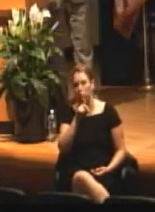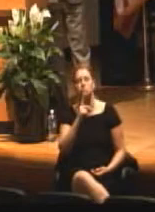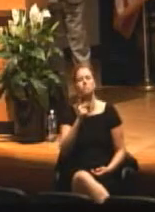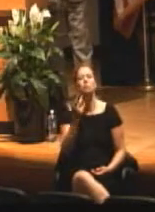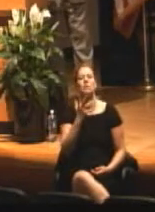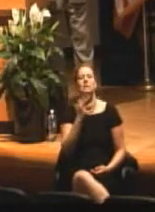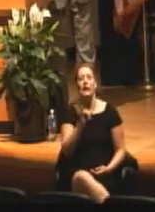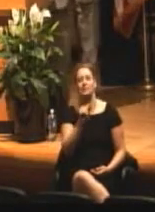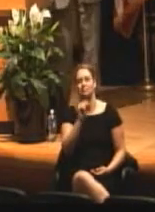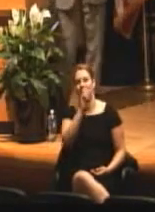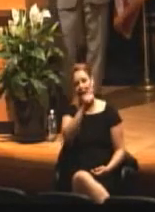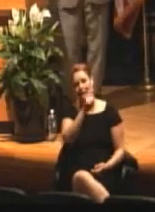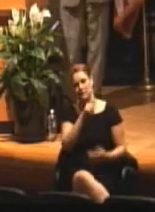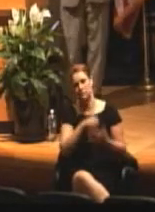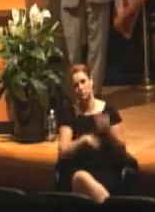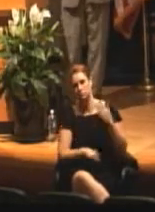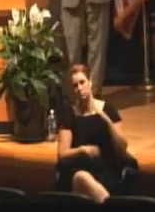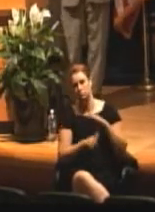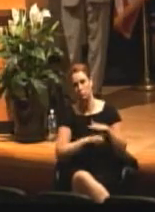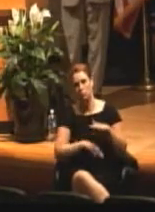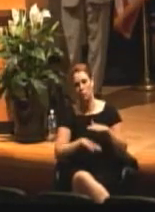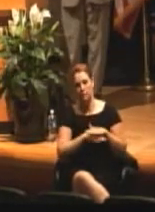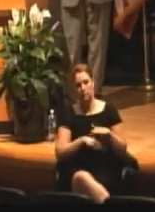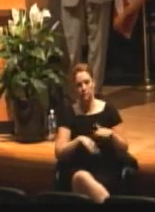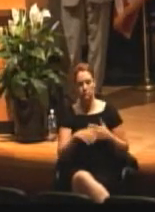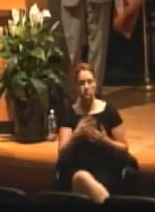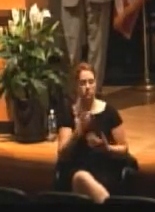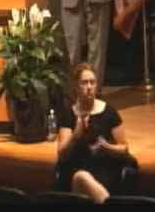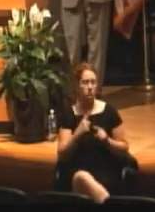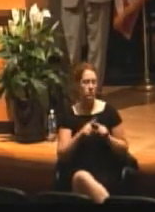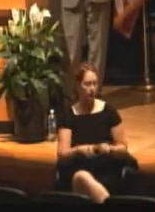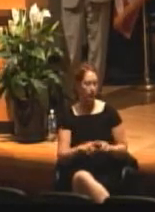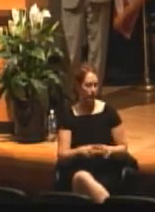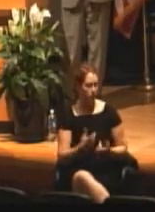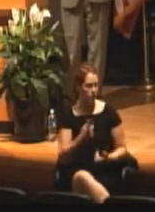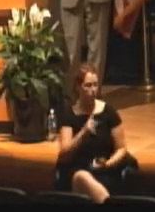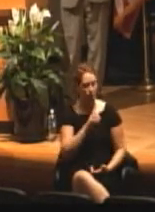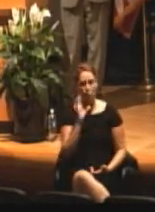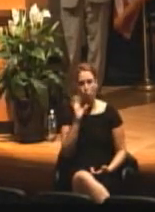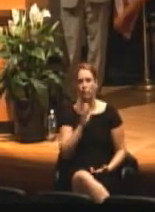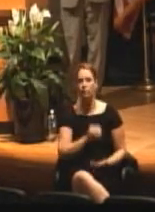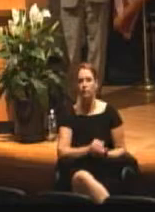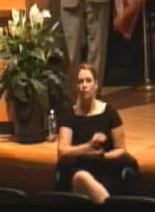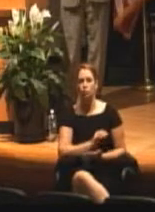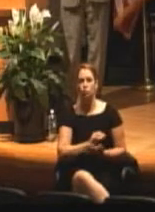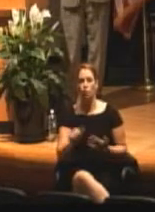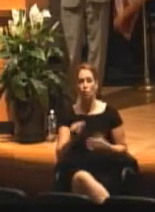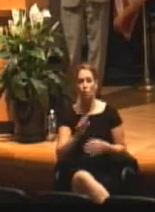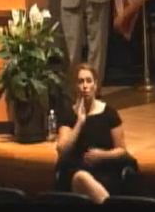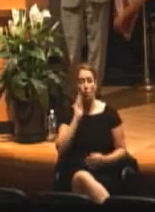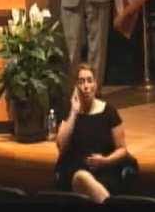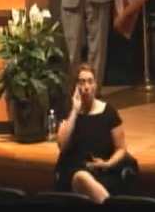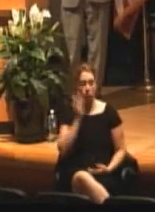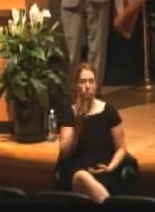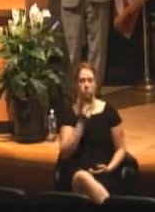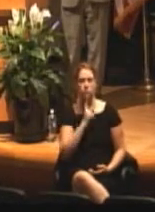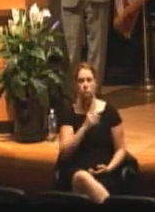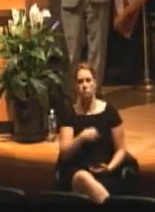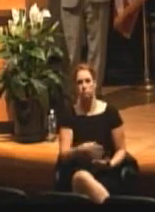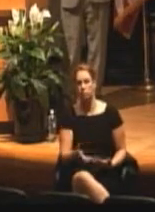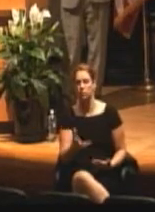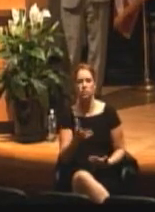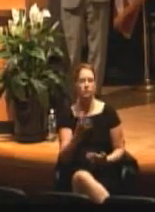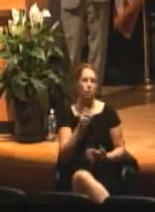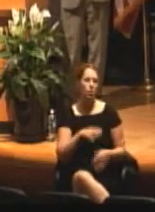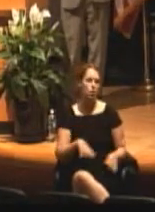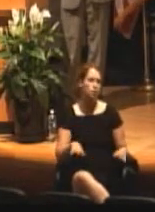base is. And we can estimate that for you and say, based on a $100,000 home, here's what your taxes are. Same thing for homeowners insurance, we're gonna estimate it.